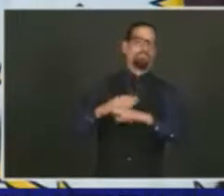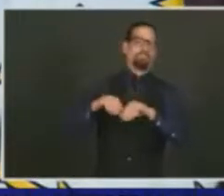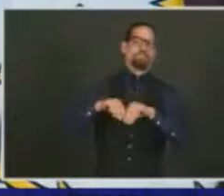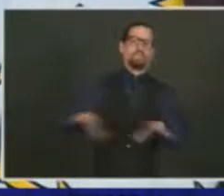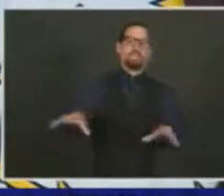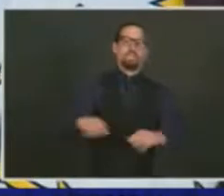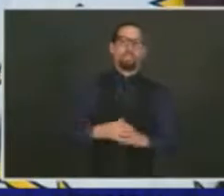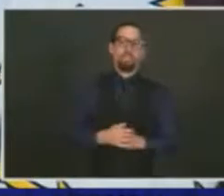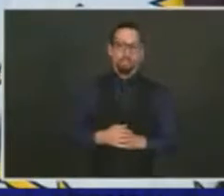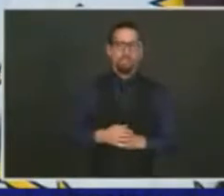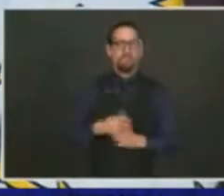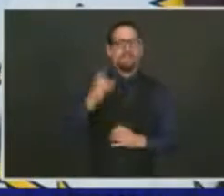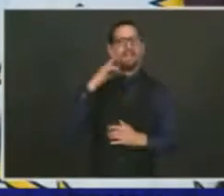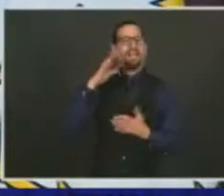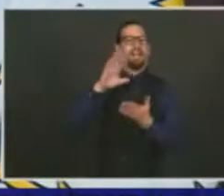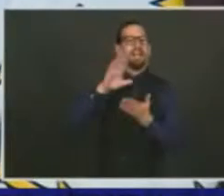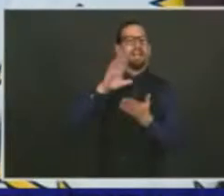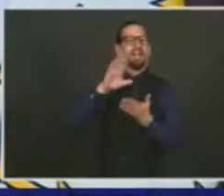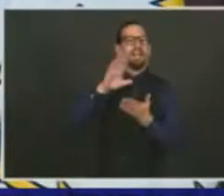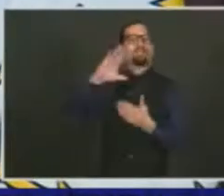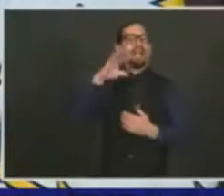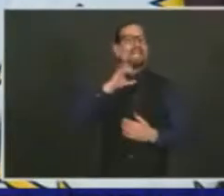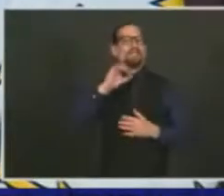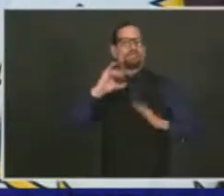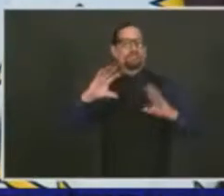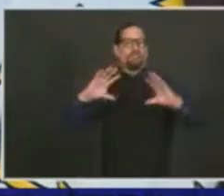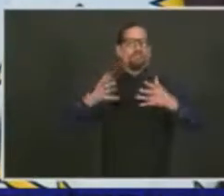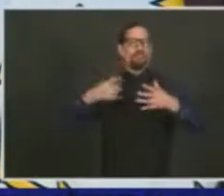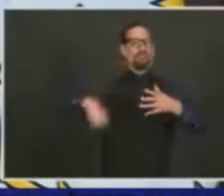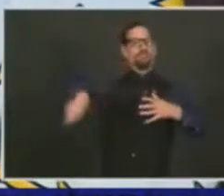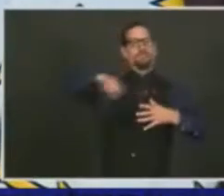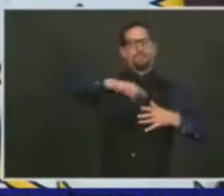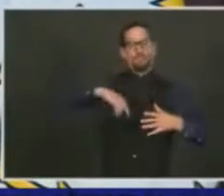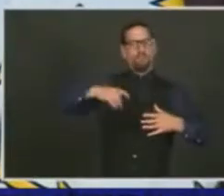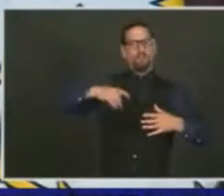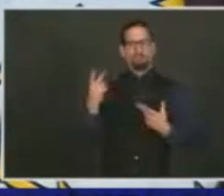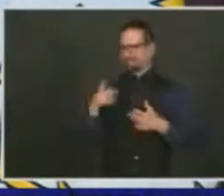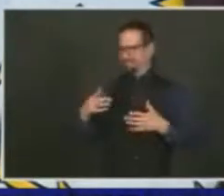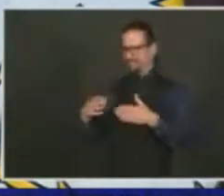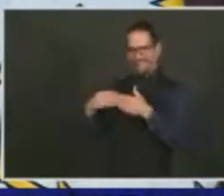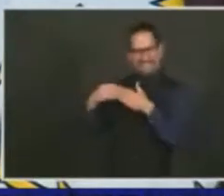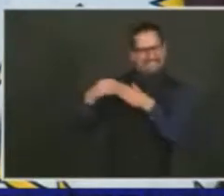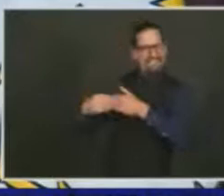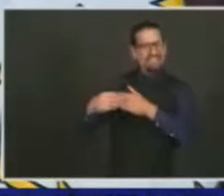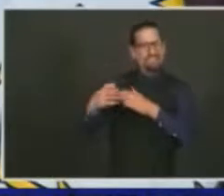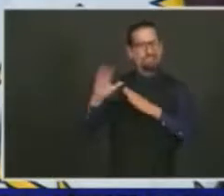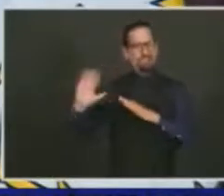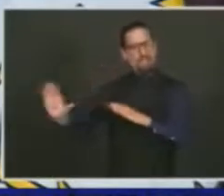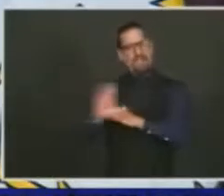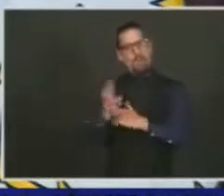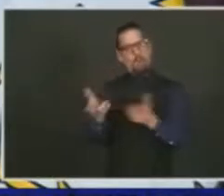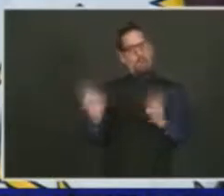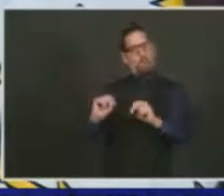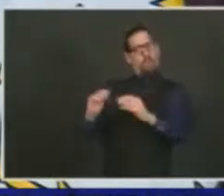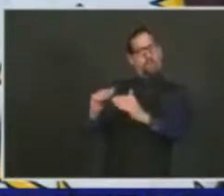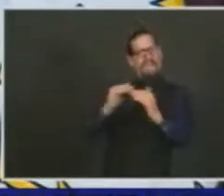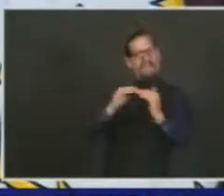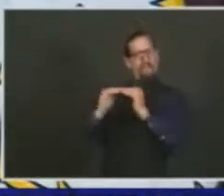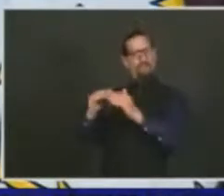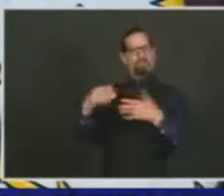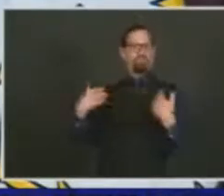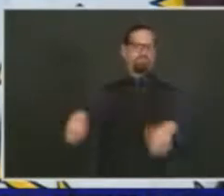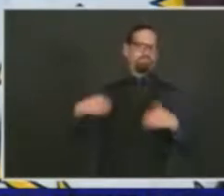college-age students. And they're leading, their peers leading. I want to thank them and encourage you to tune in